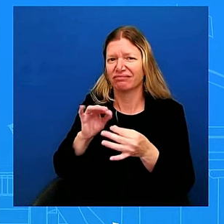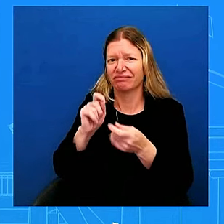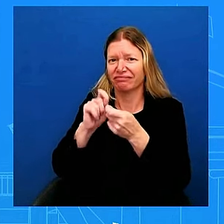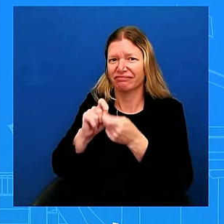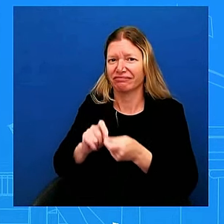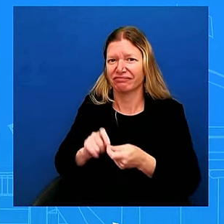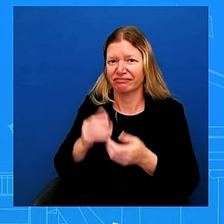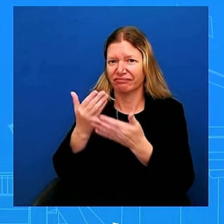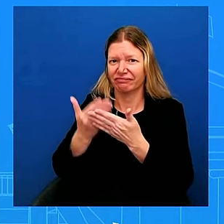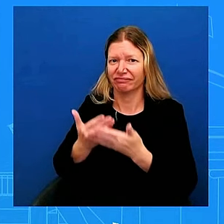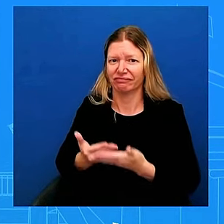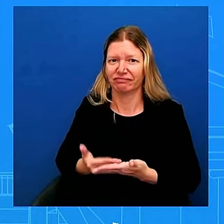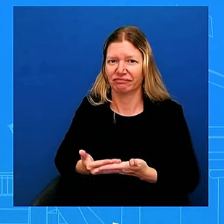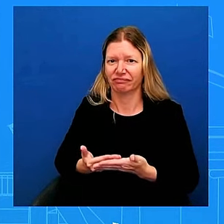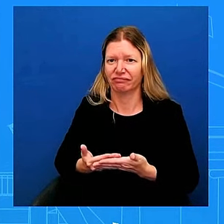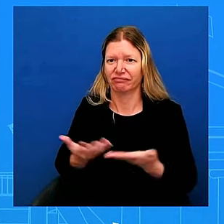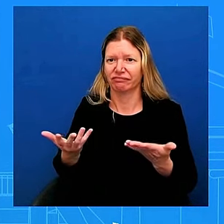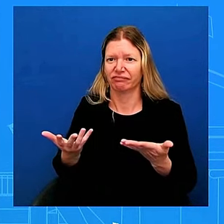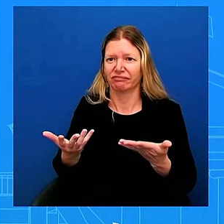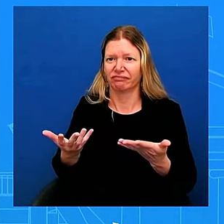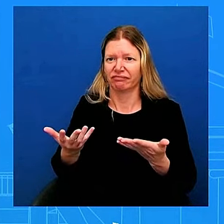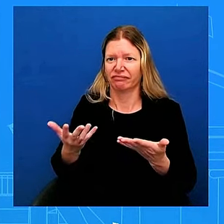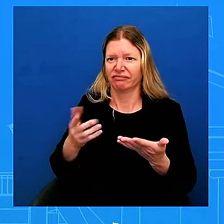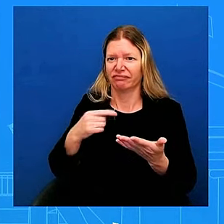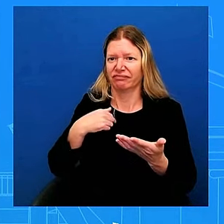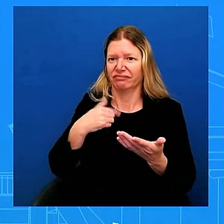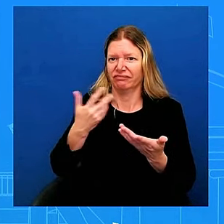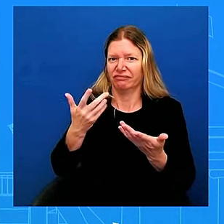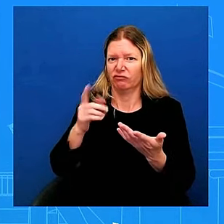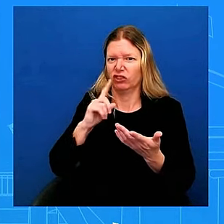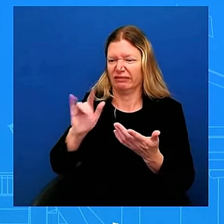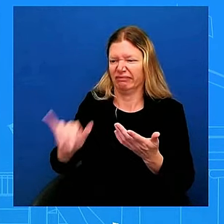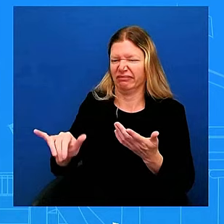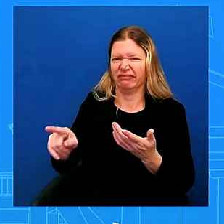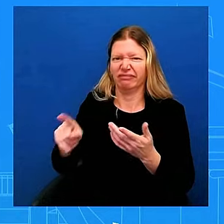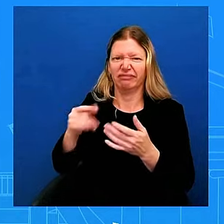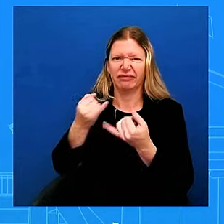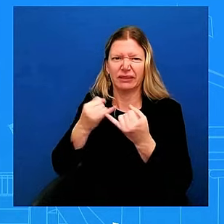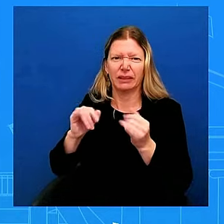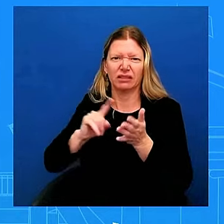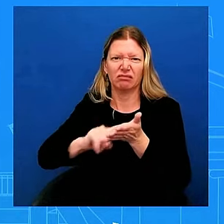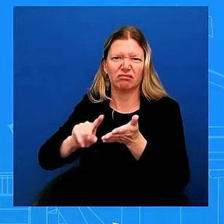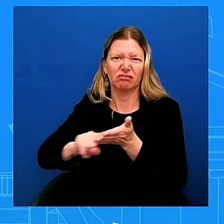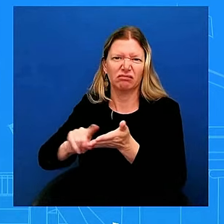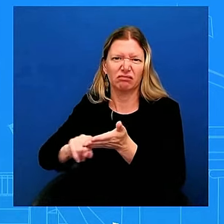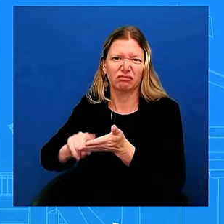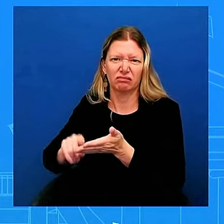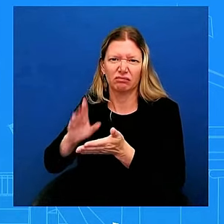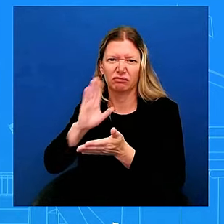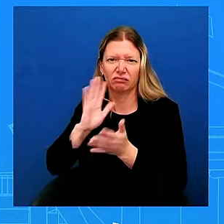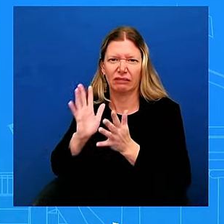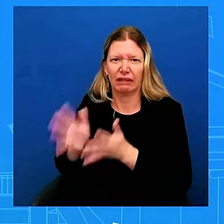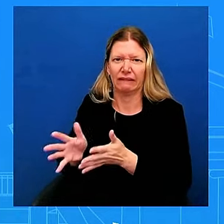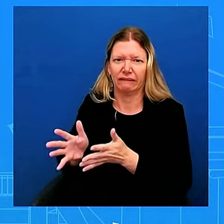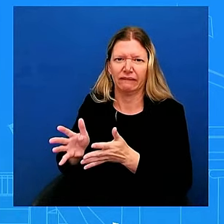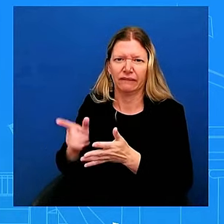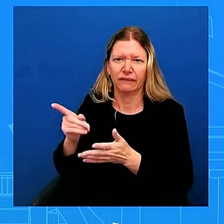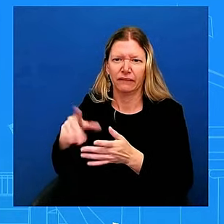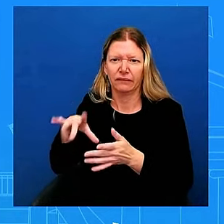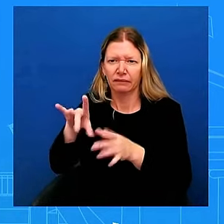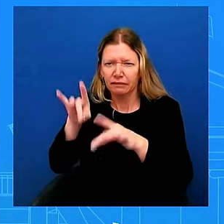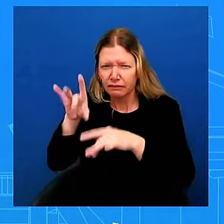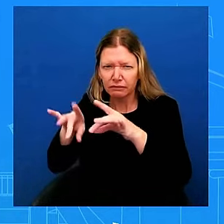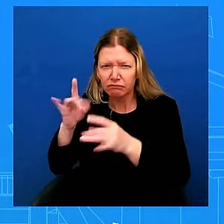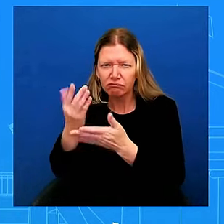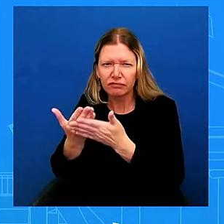subject of the independent investigation, both the review and the FBI's criminal investigation. But remember